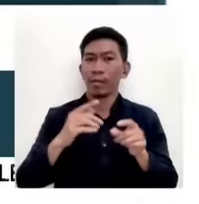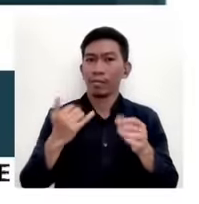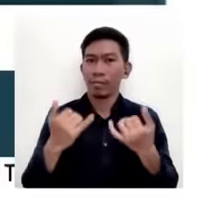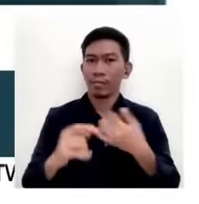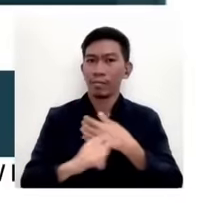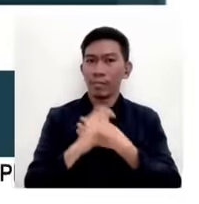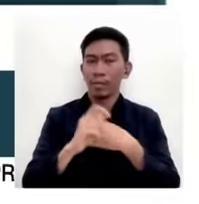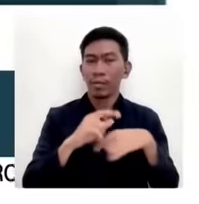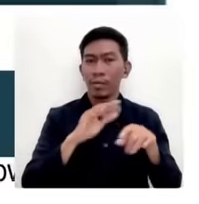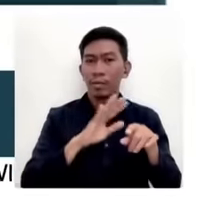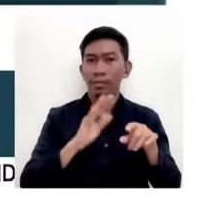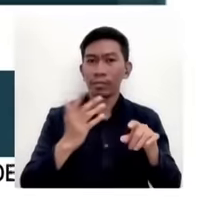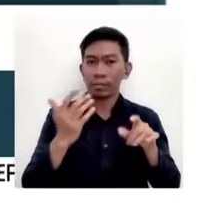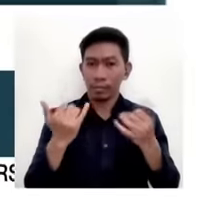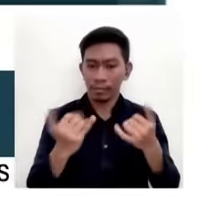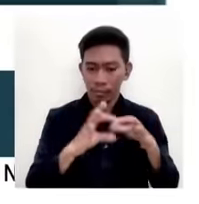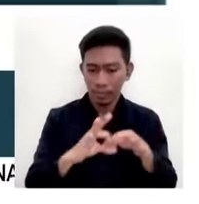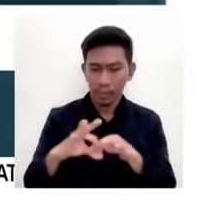our cohesiveness.